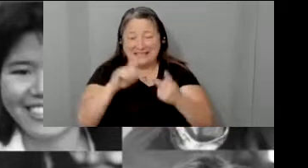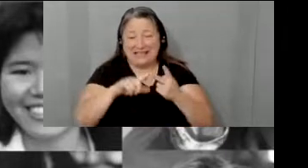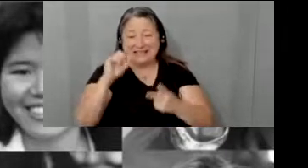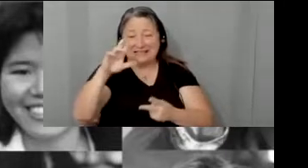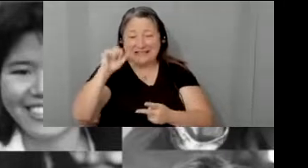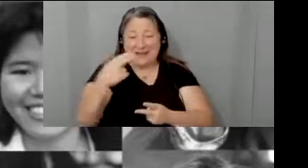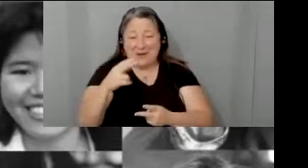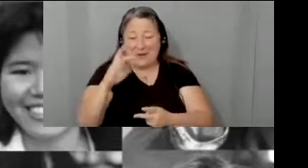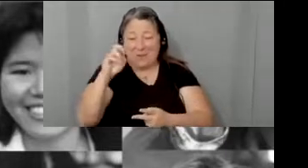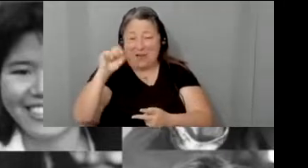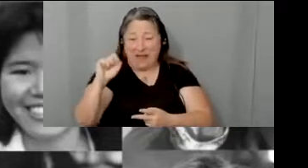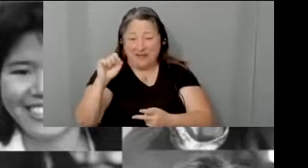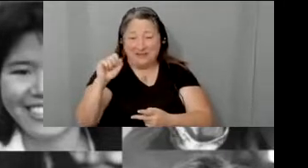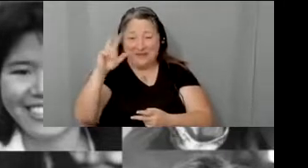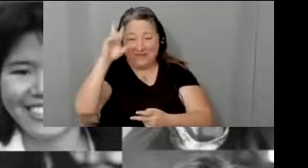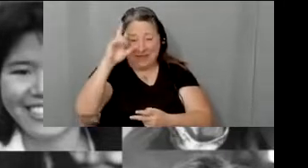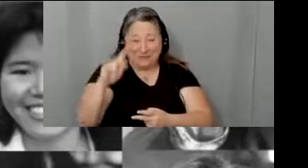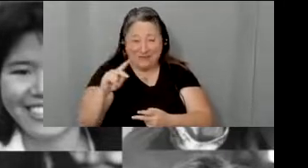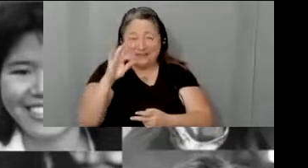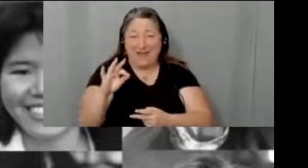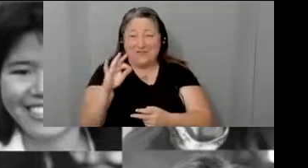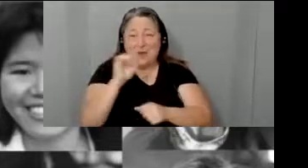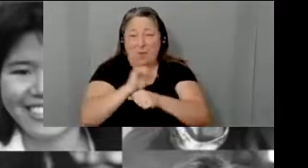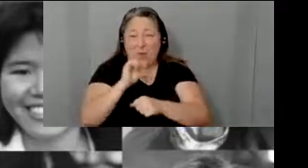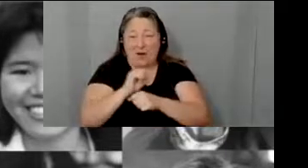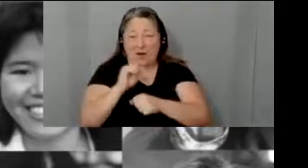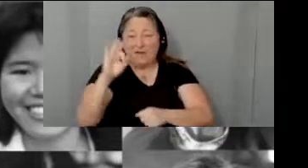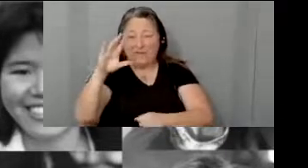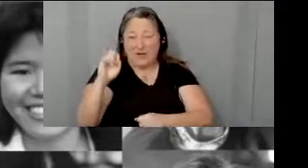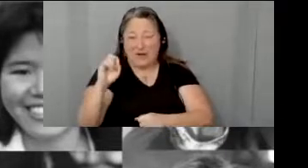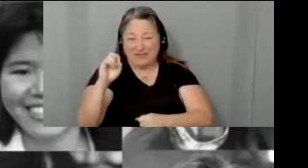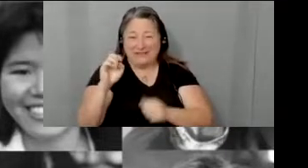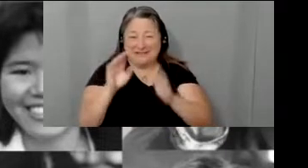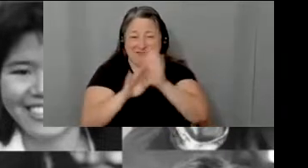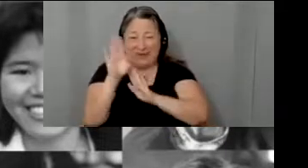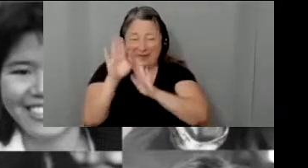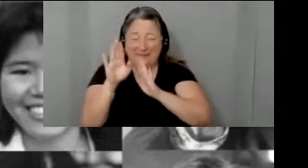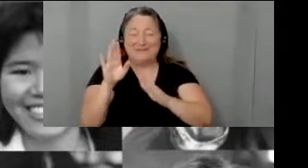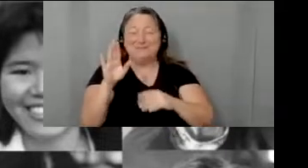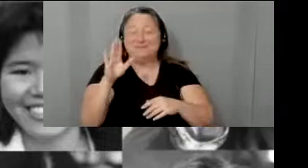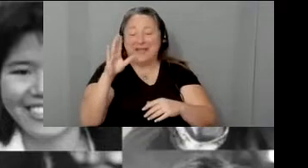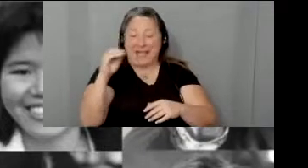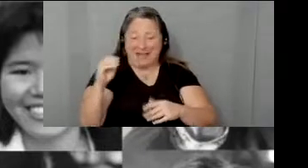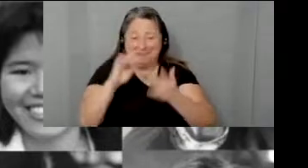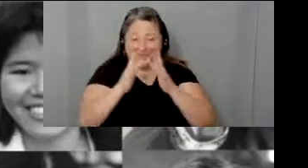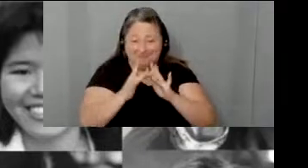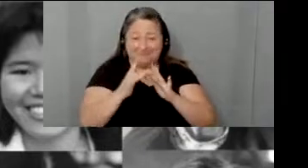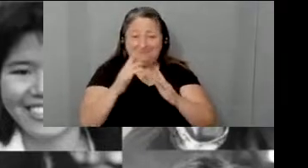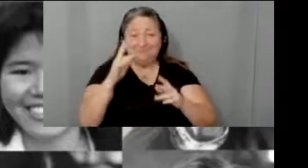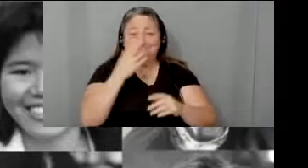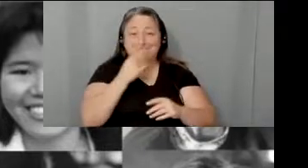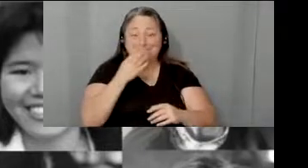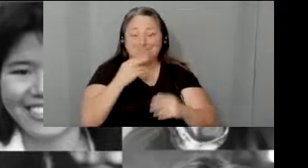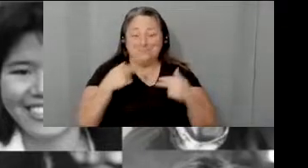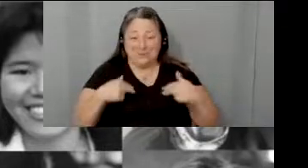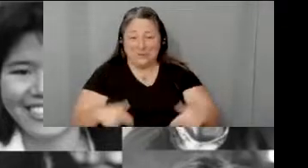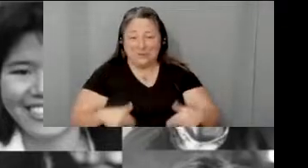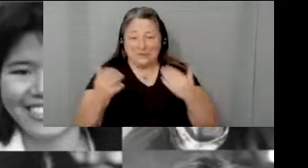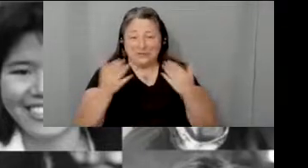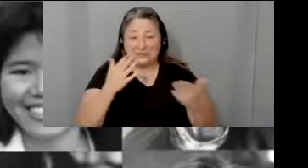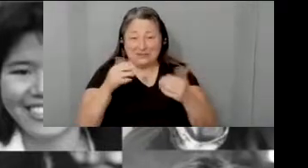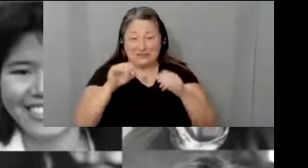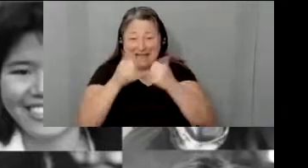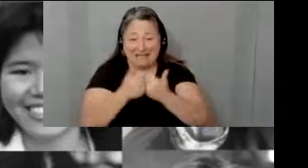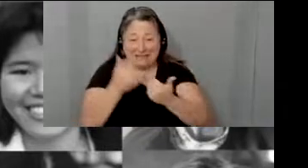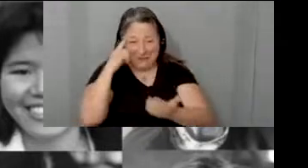of Workforce Development Services at the Network of Jewish Human Service Agencies, who are going to cover that.